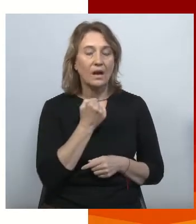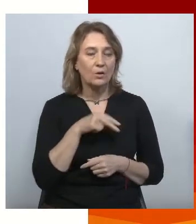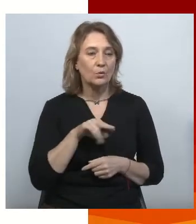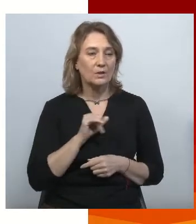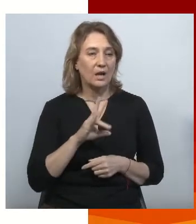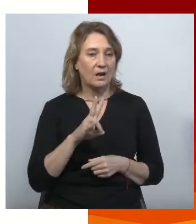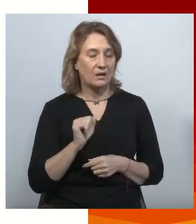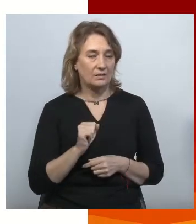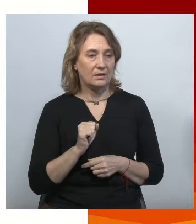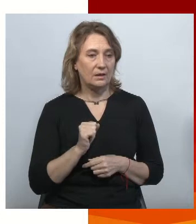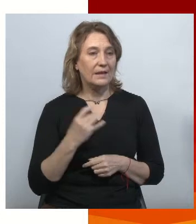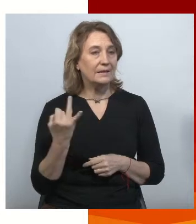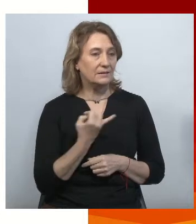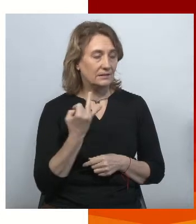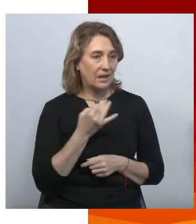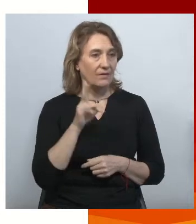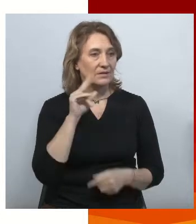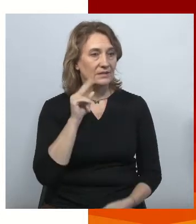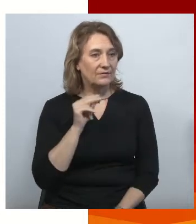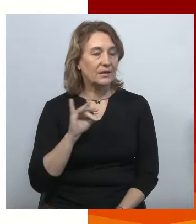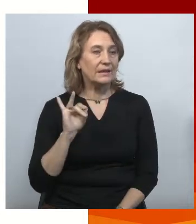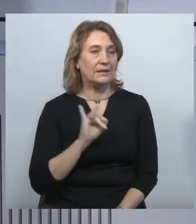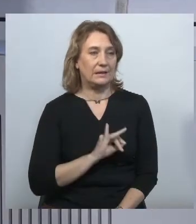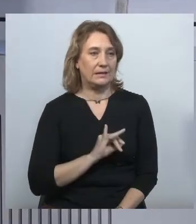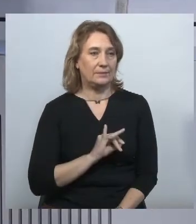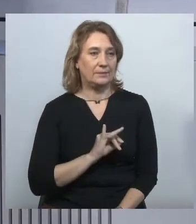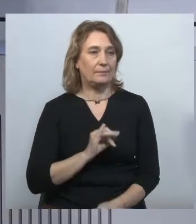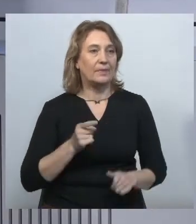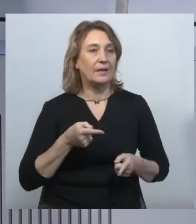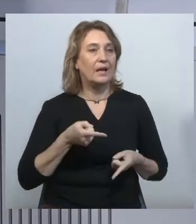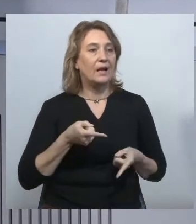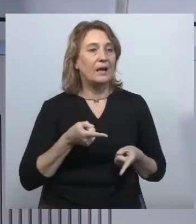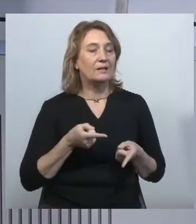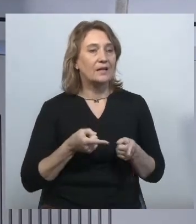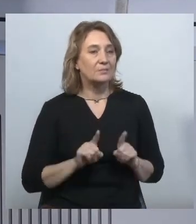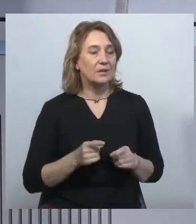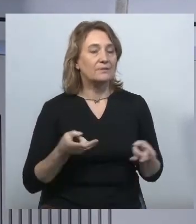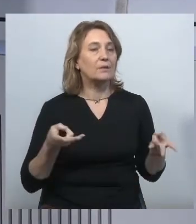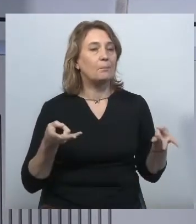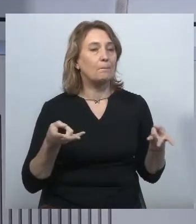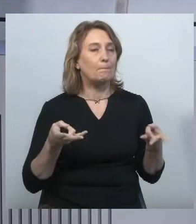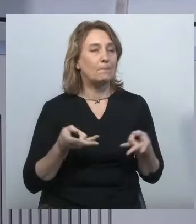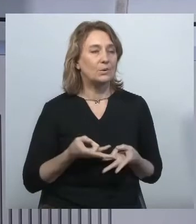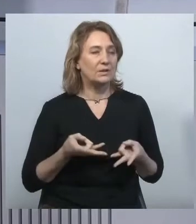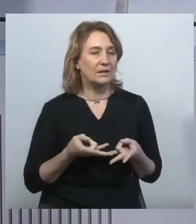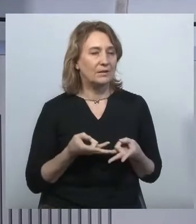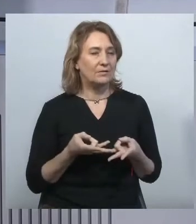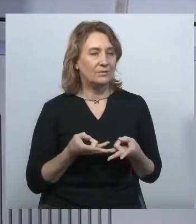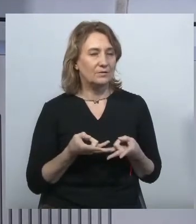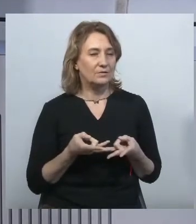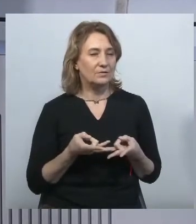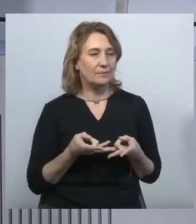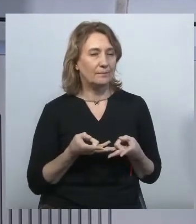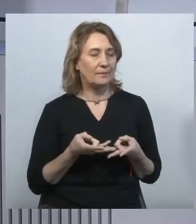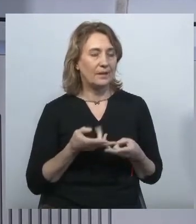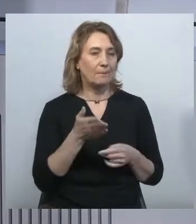soon. Thanks so much, Liana. Excellent statistics. It seems to me that we need to build